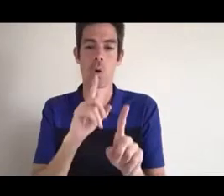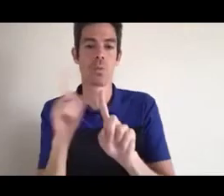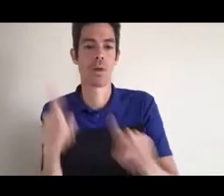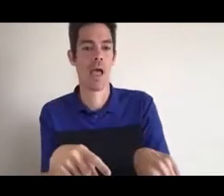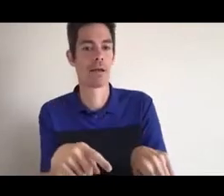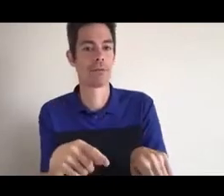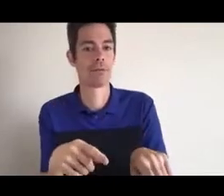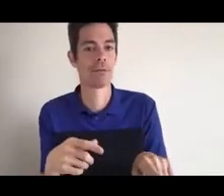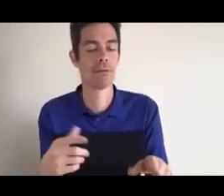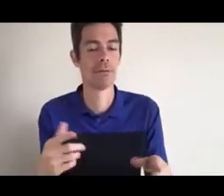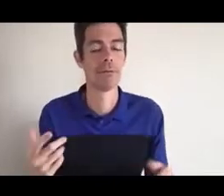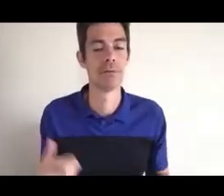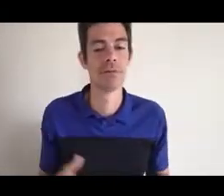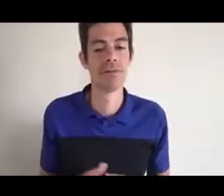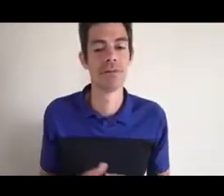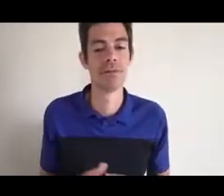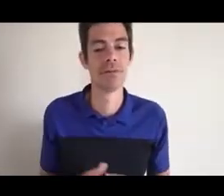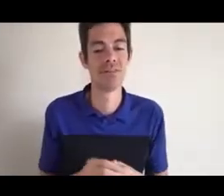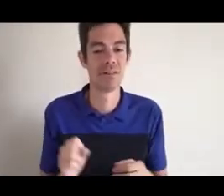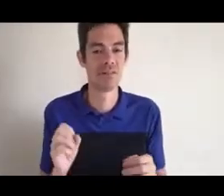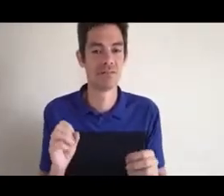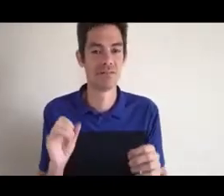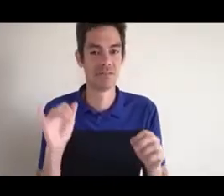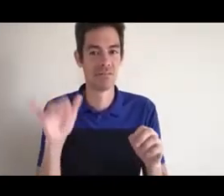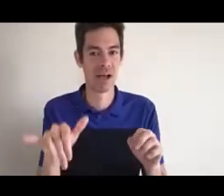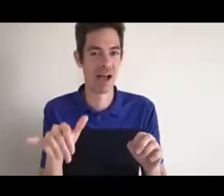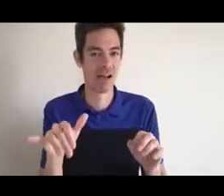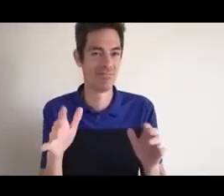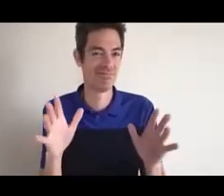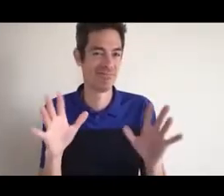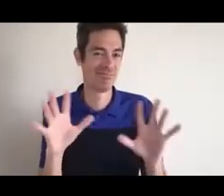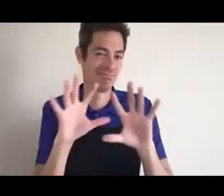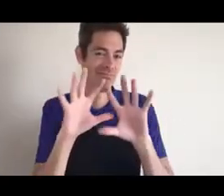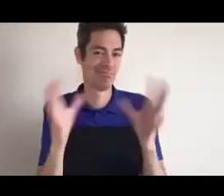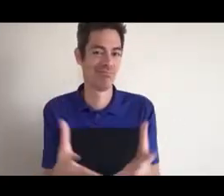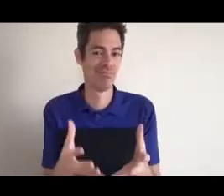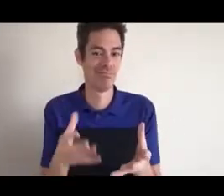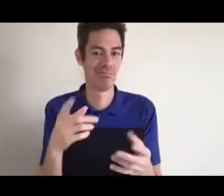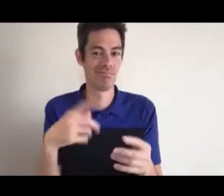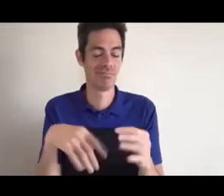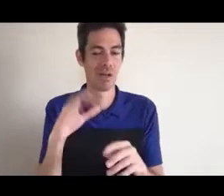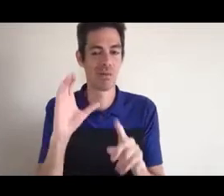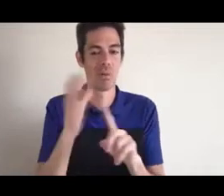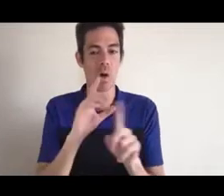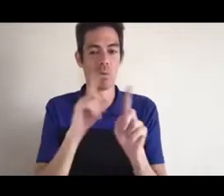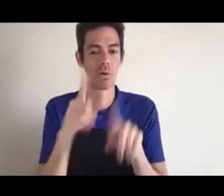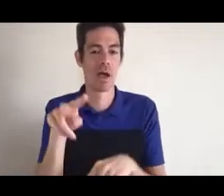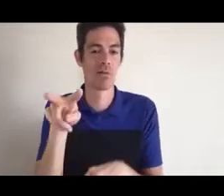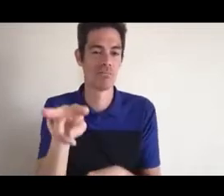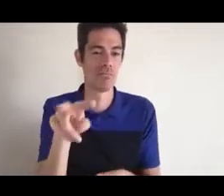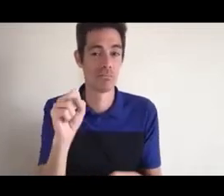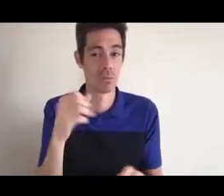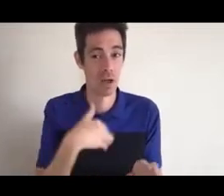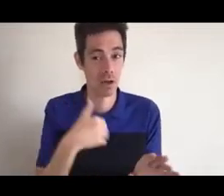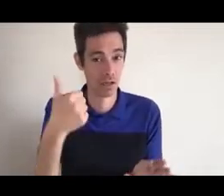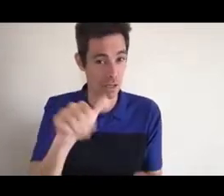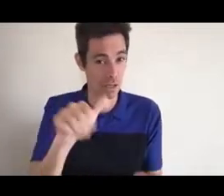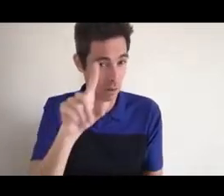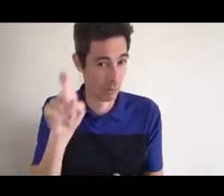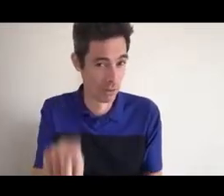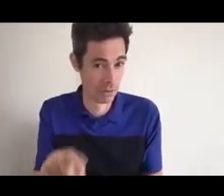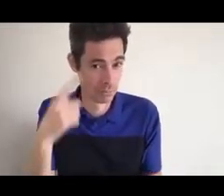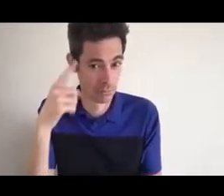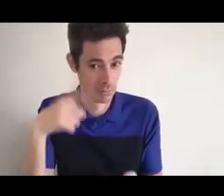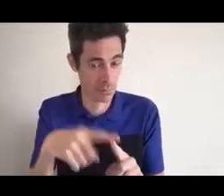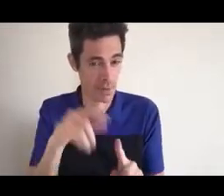that connection with what the person is reacting to and how they're responding. So generally that's how I came up with